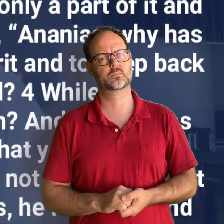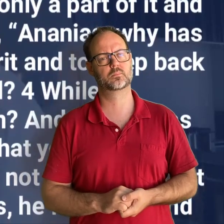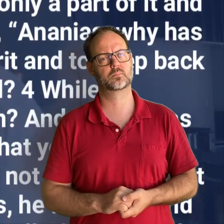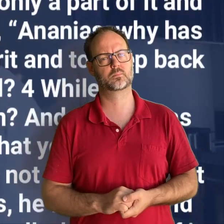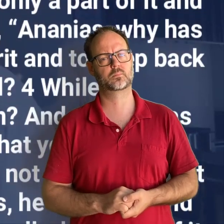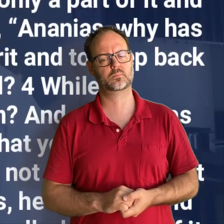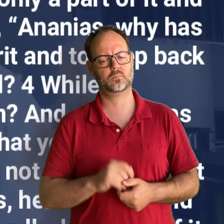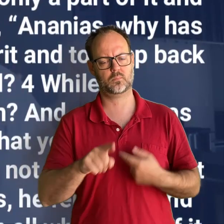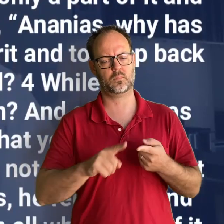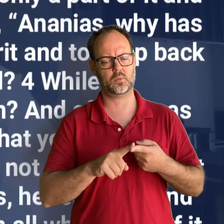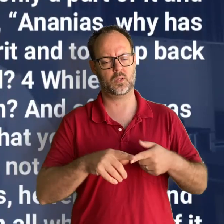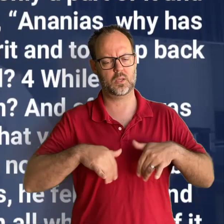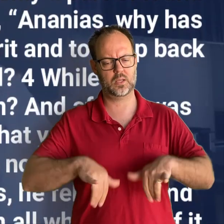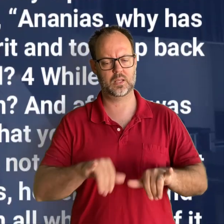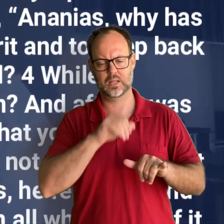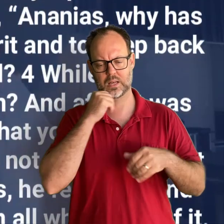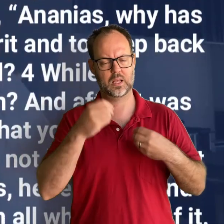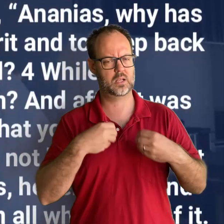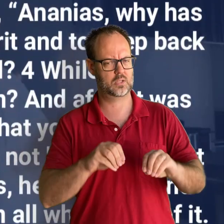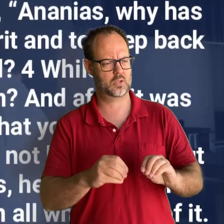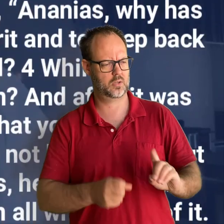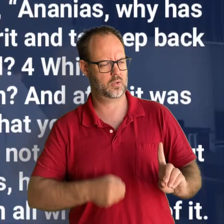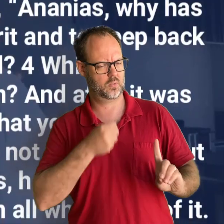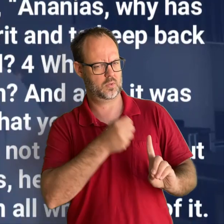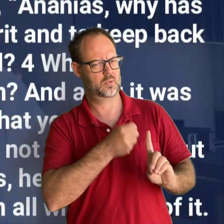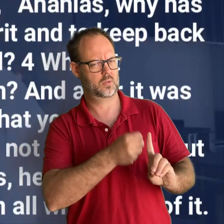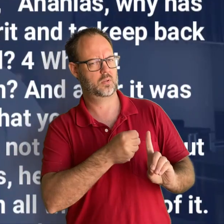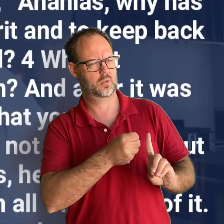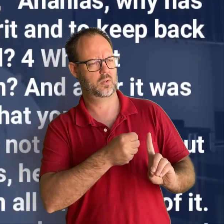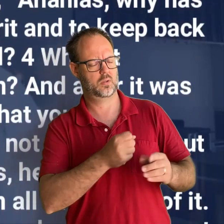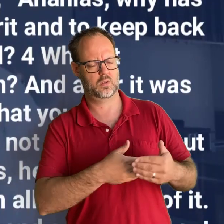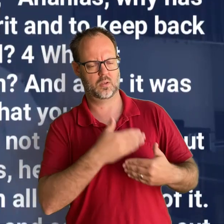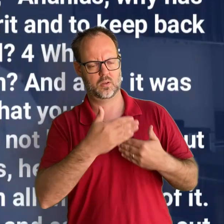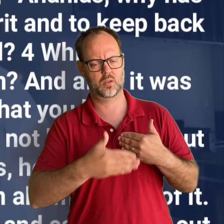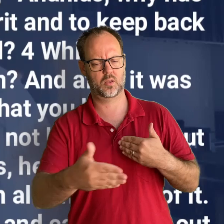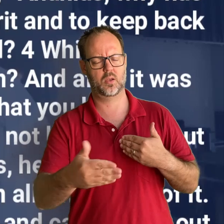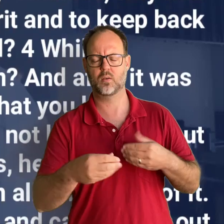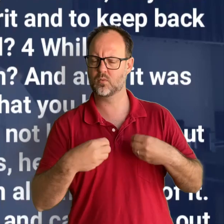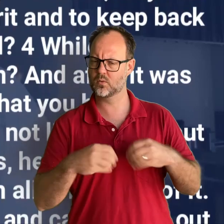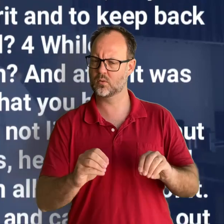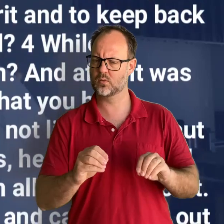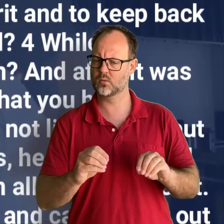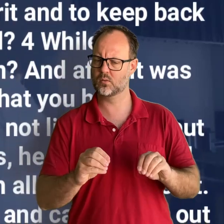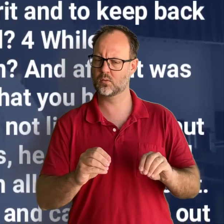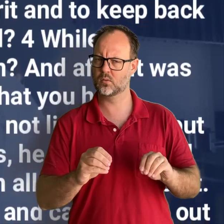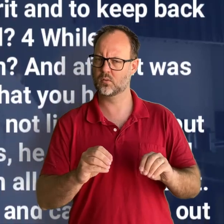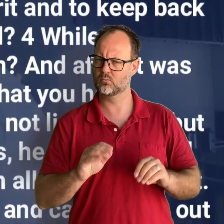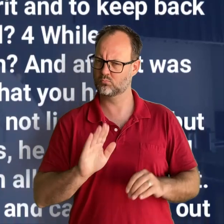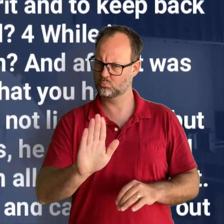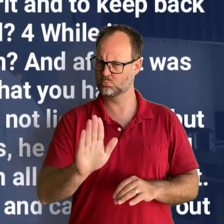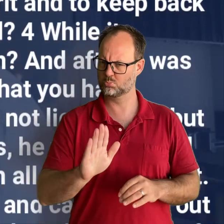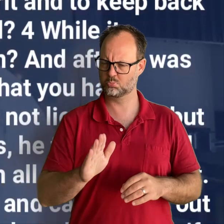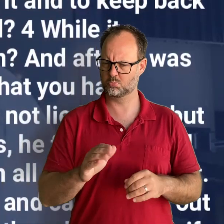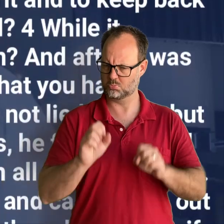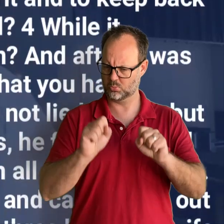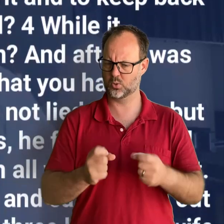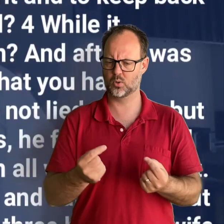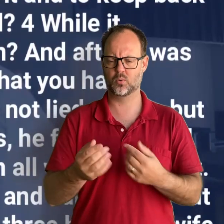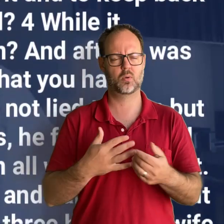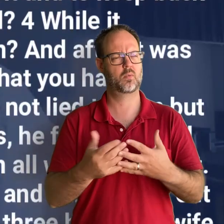remained unsold, did it not remain your own? And after it was sold, was it not at your